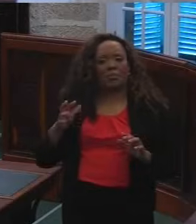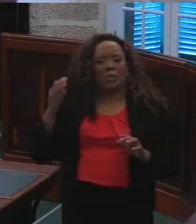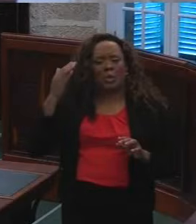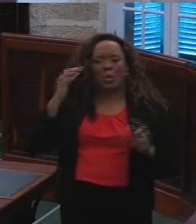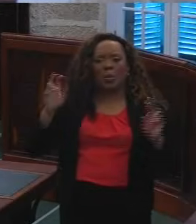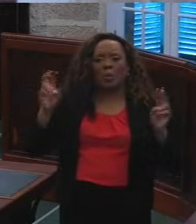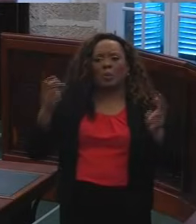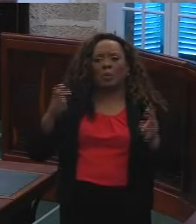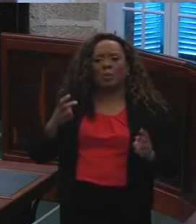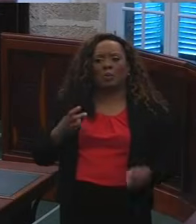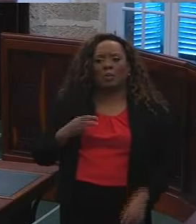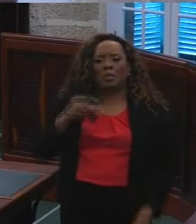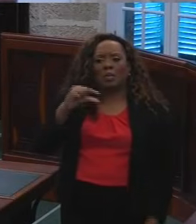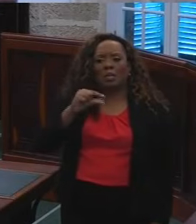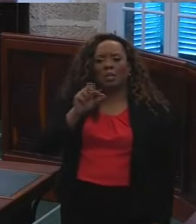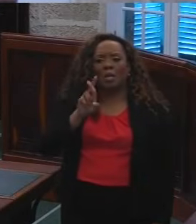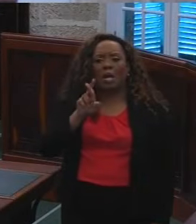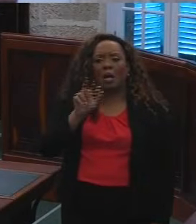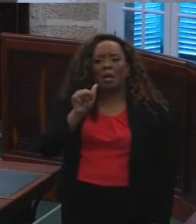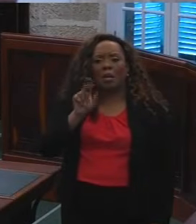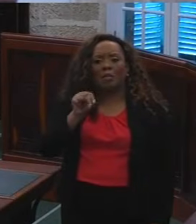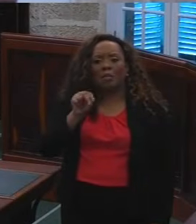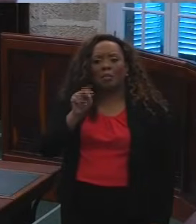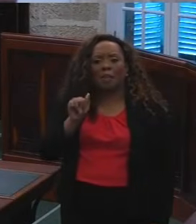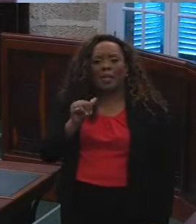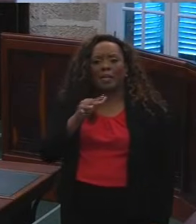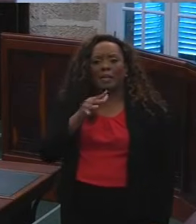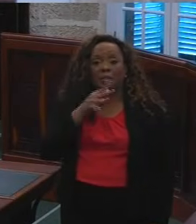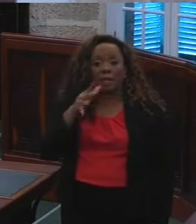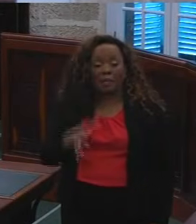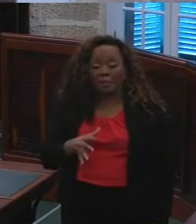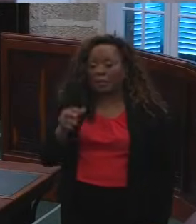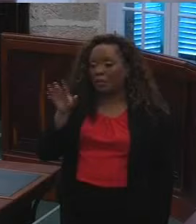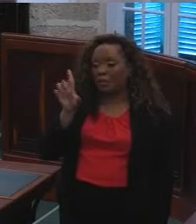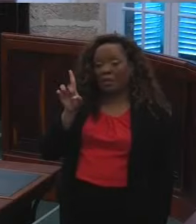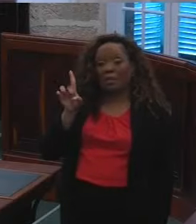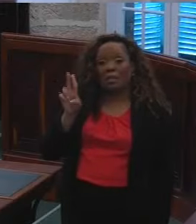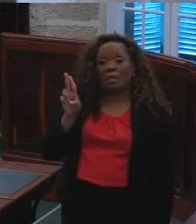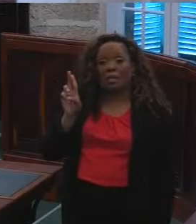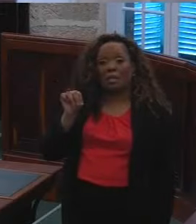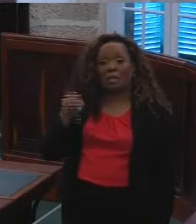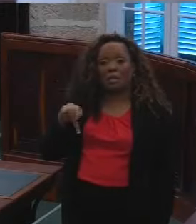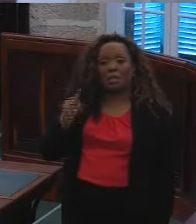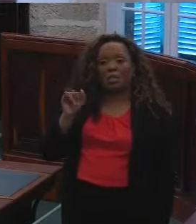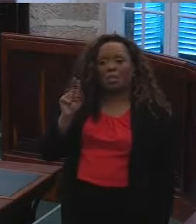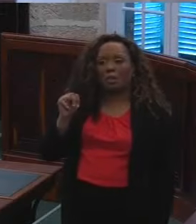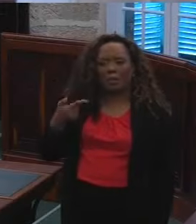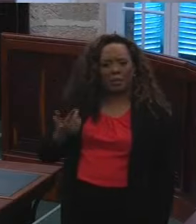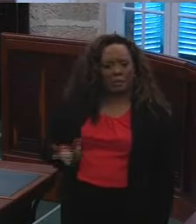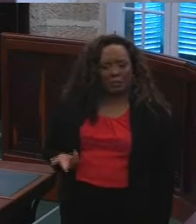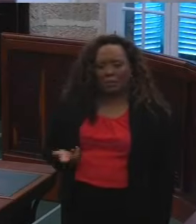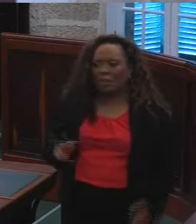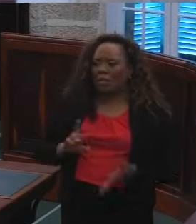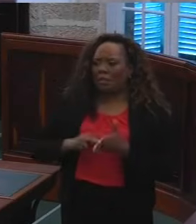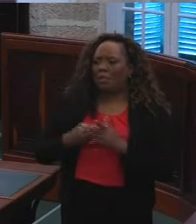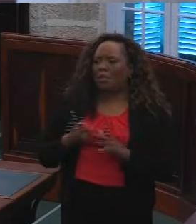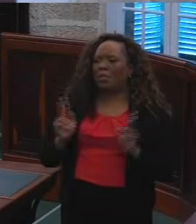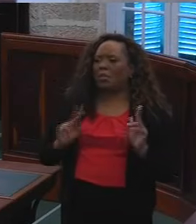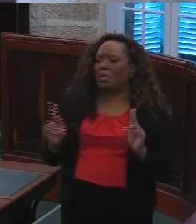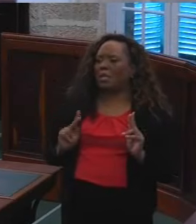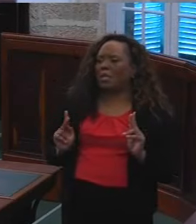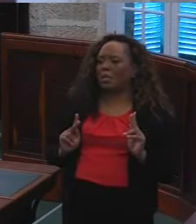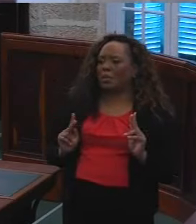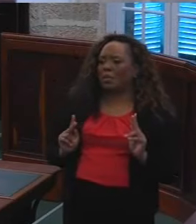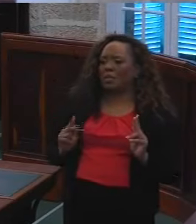troposphere. Never heard. And all of a sudden it has become part of the Bajan vernacular and dialogue. This is not who